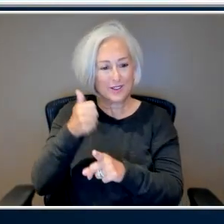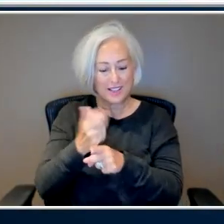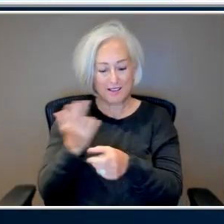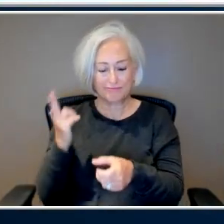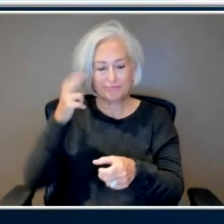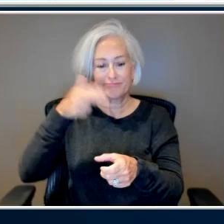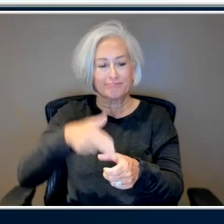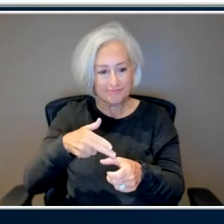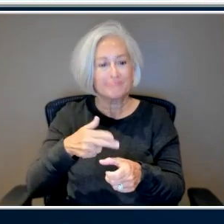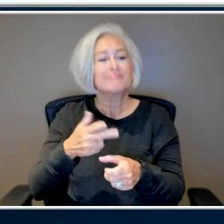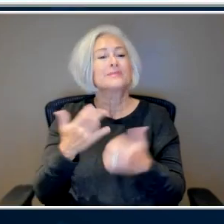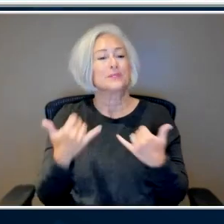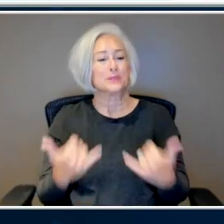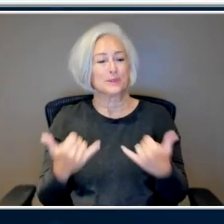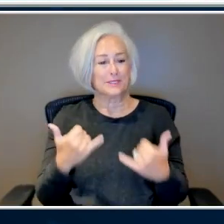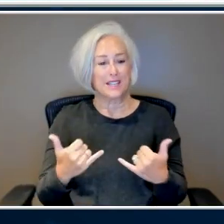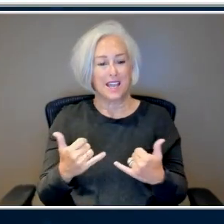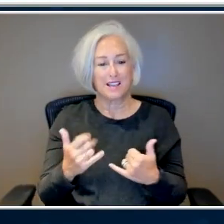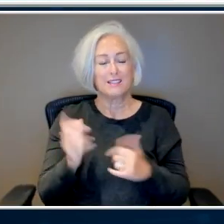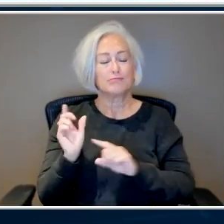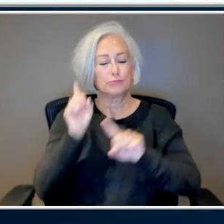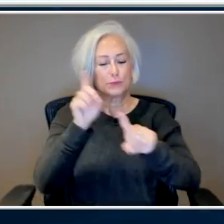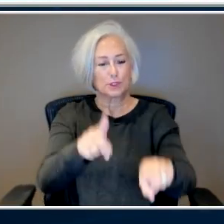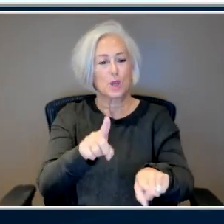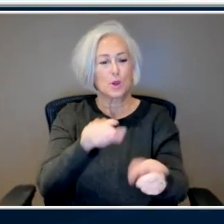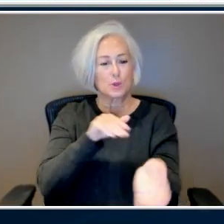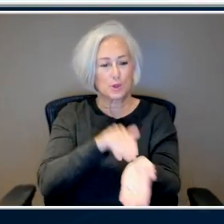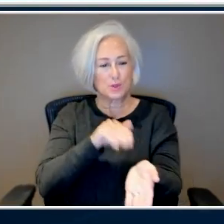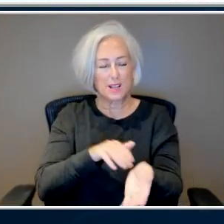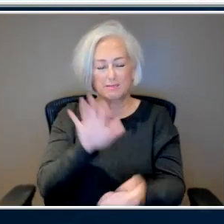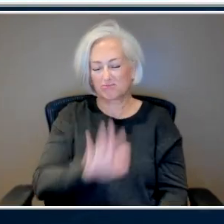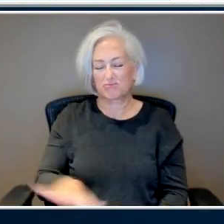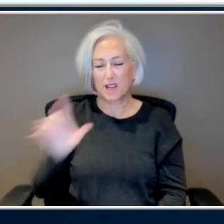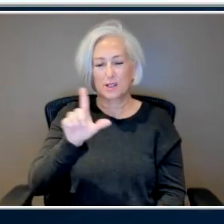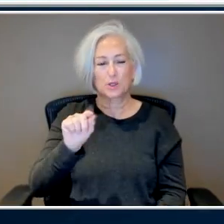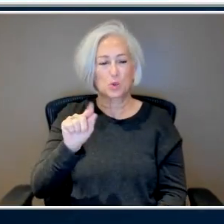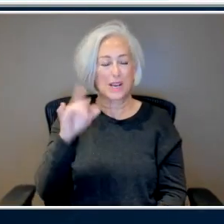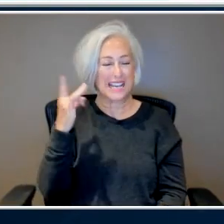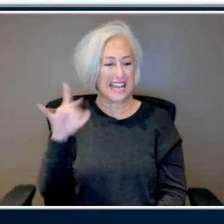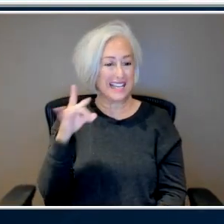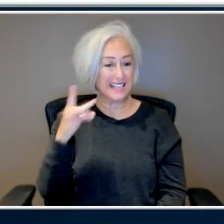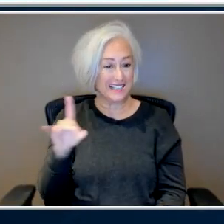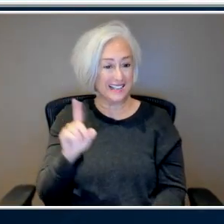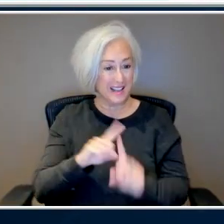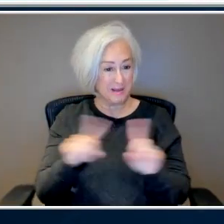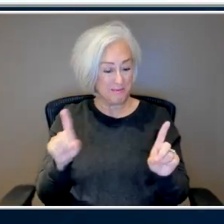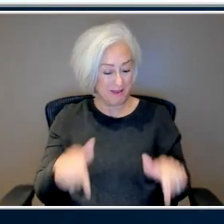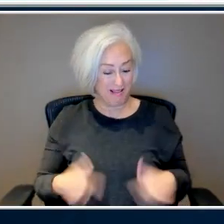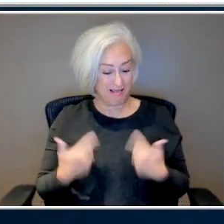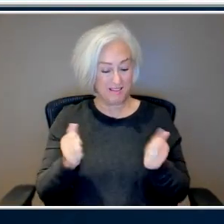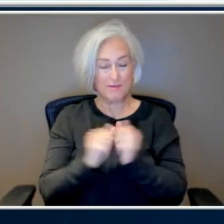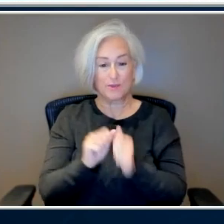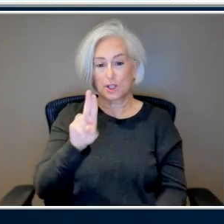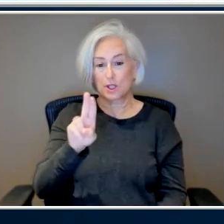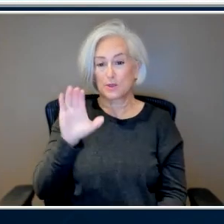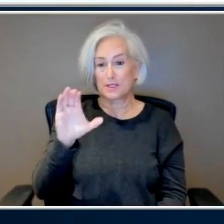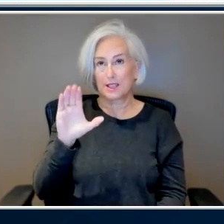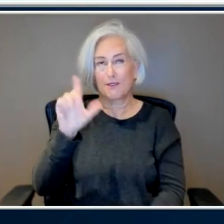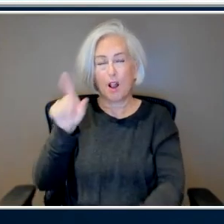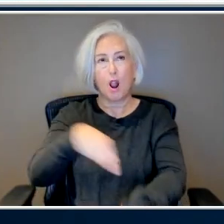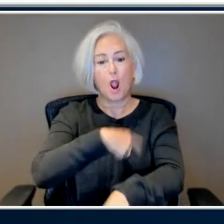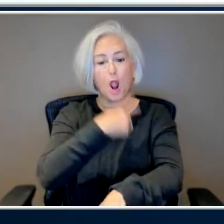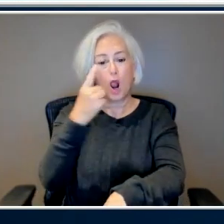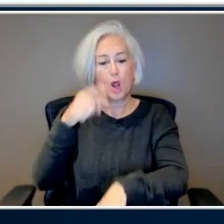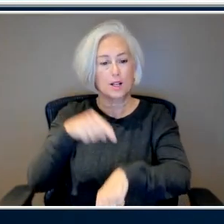was 2018, but was probably living with UC for much longer. How are you feeling today?